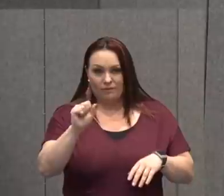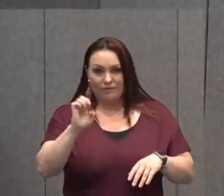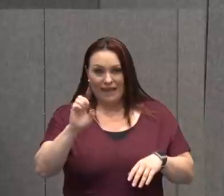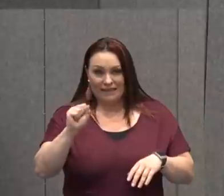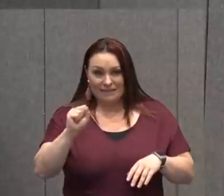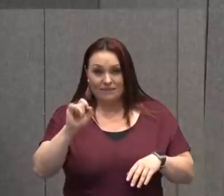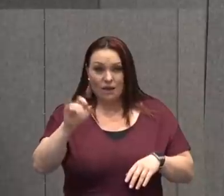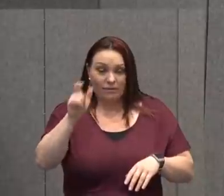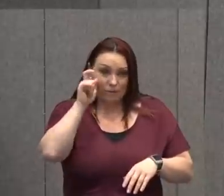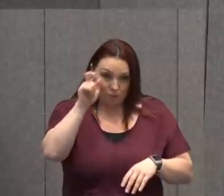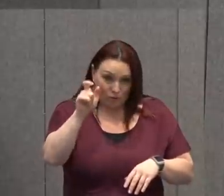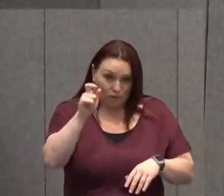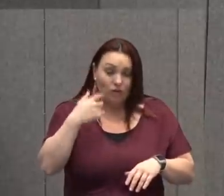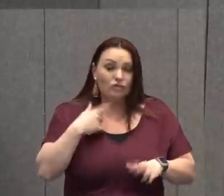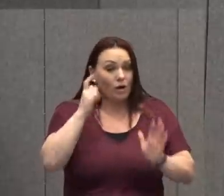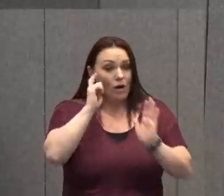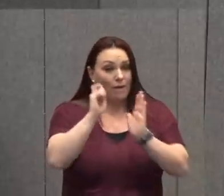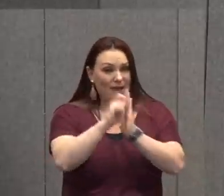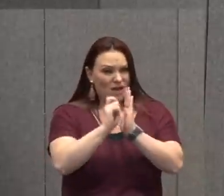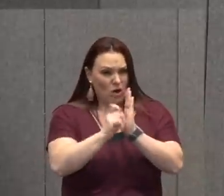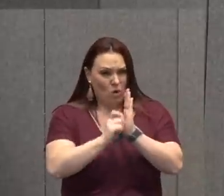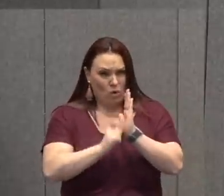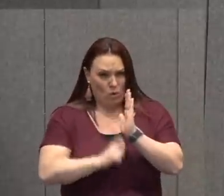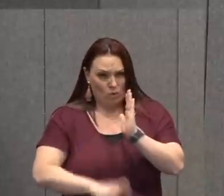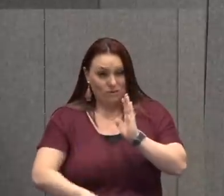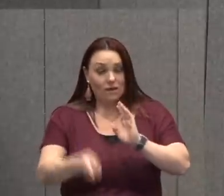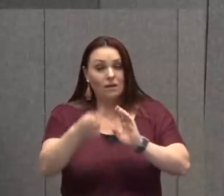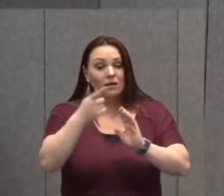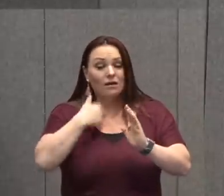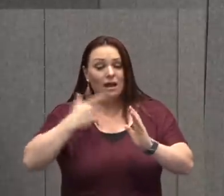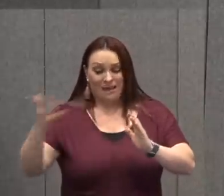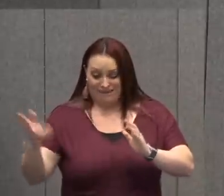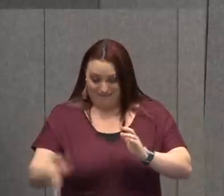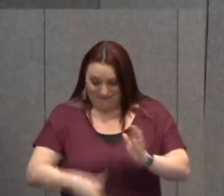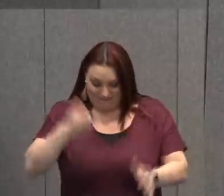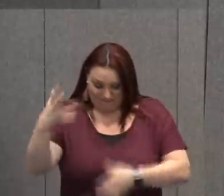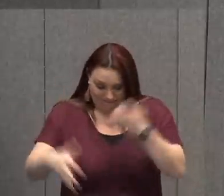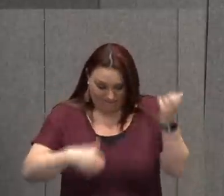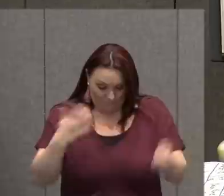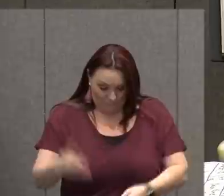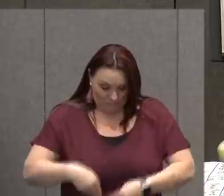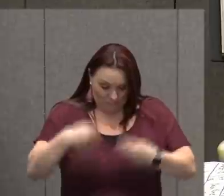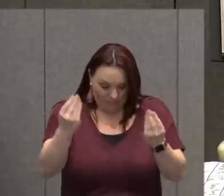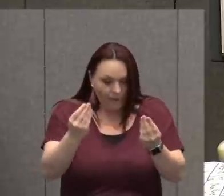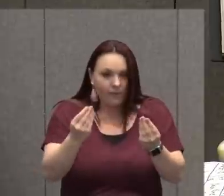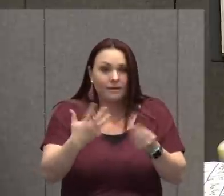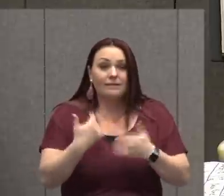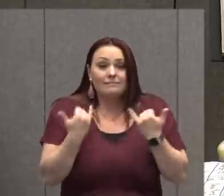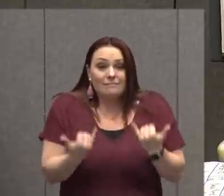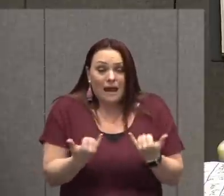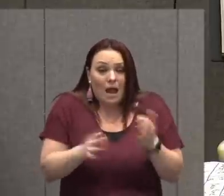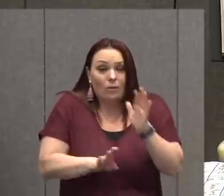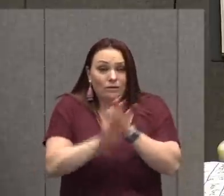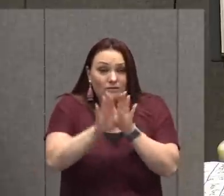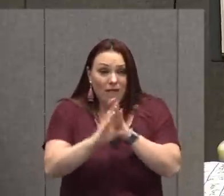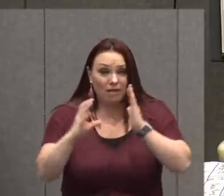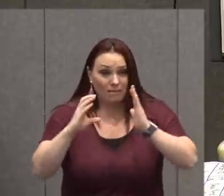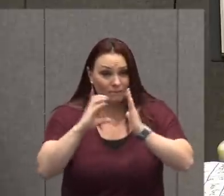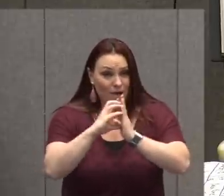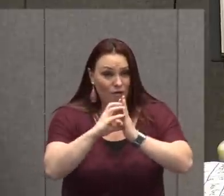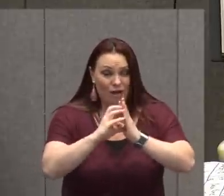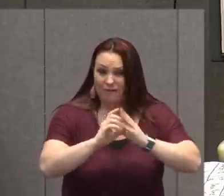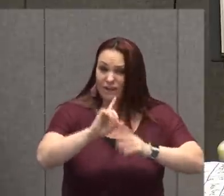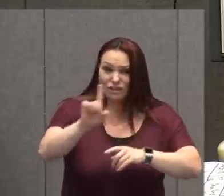the notes that I took, dig those out, and I'm going to use my notes to develop a paragraph that is